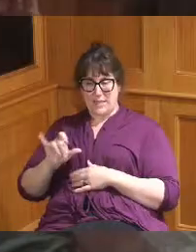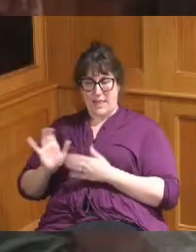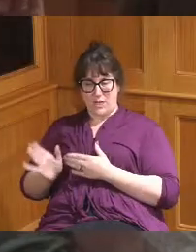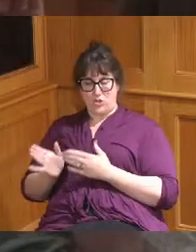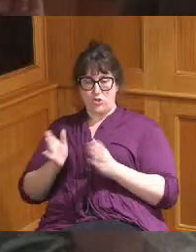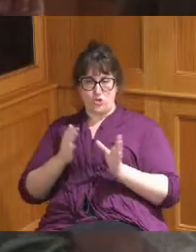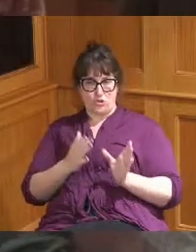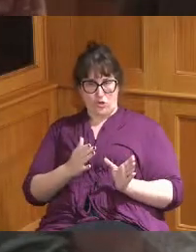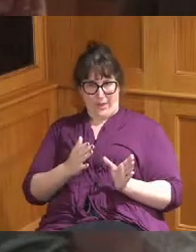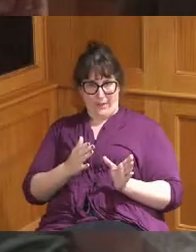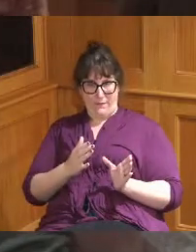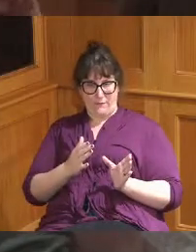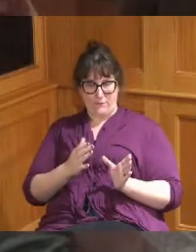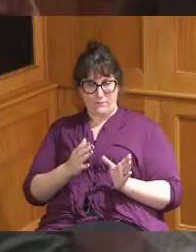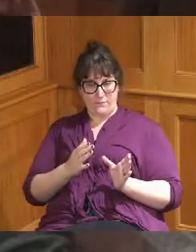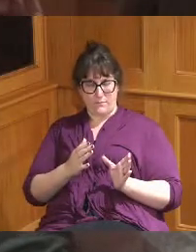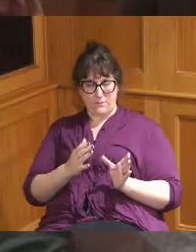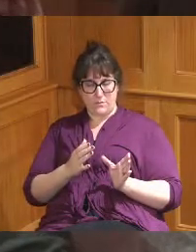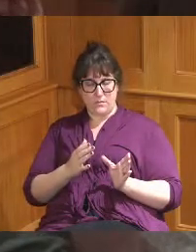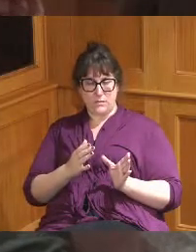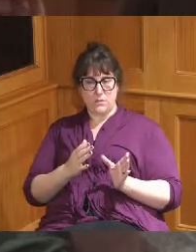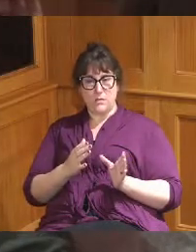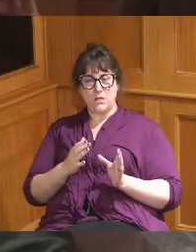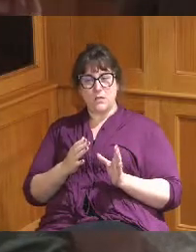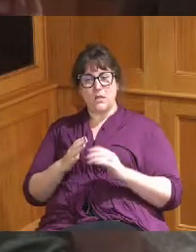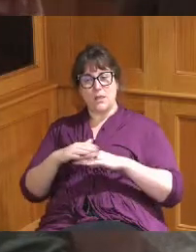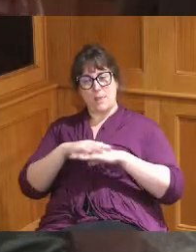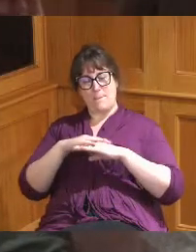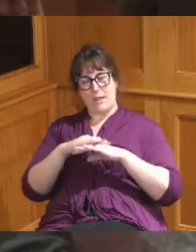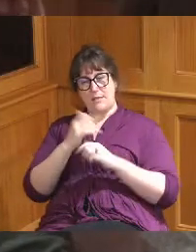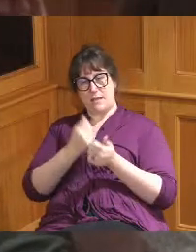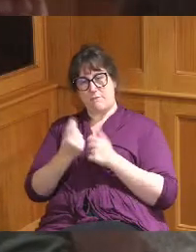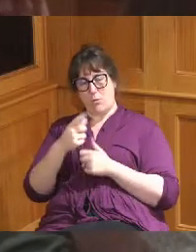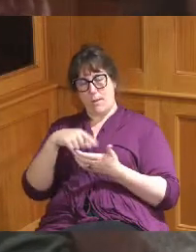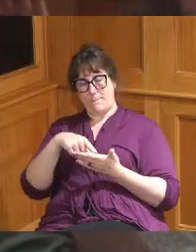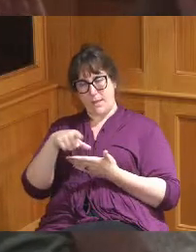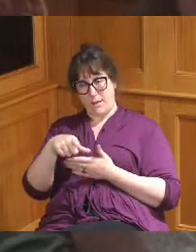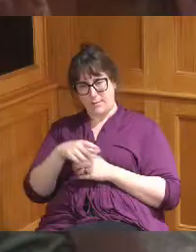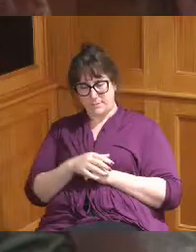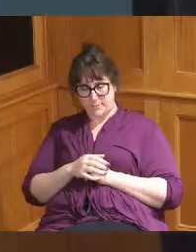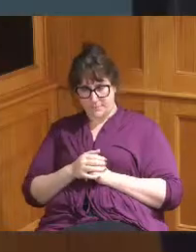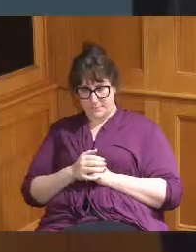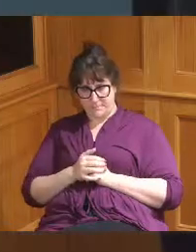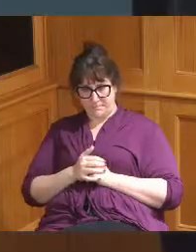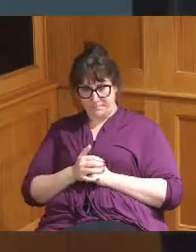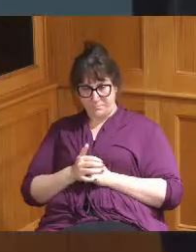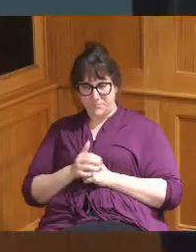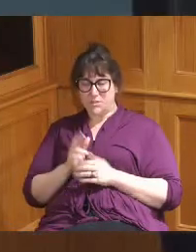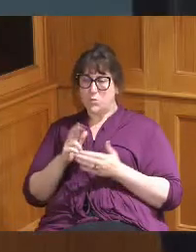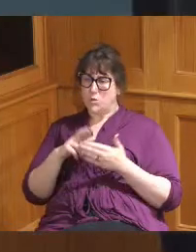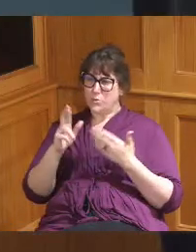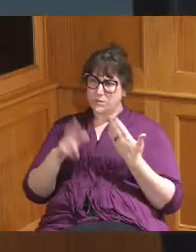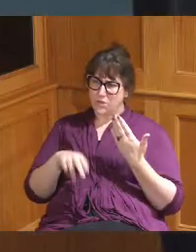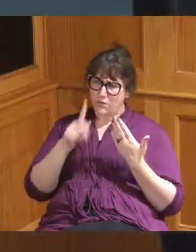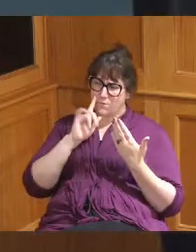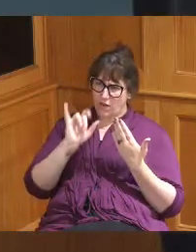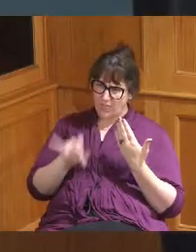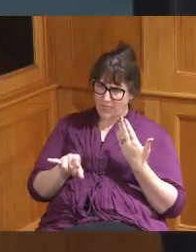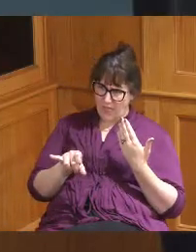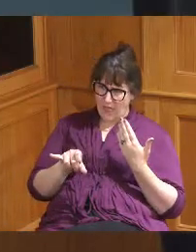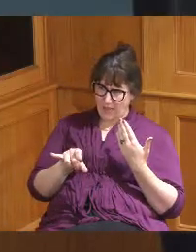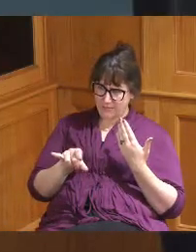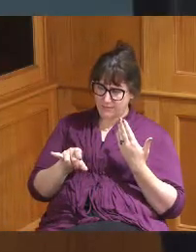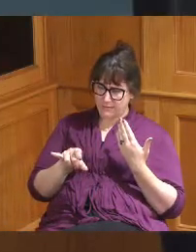shouldn't really be recovered as the base that everybody pays. Mm-hmm. Well, and the result of that is that